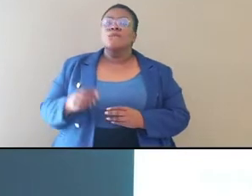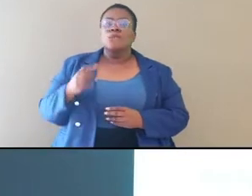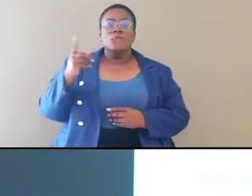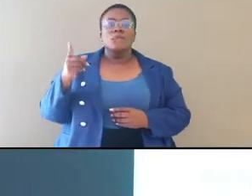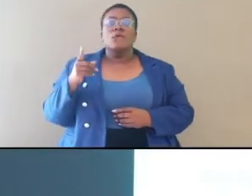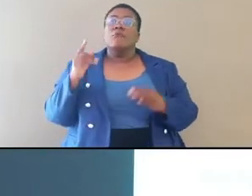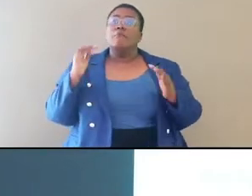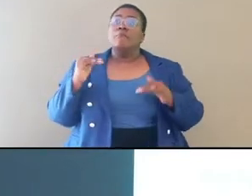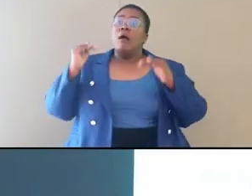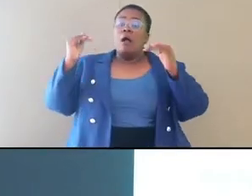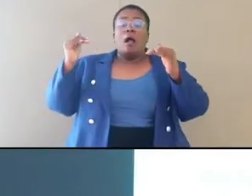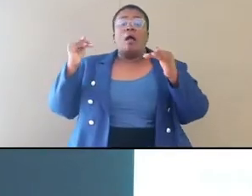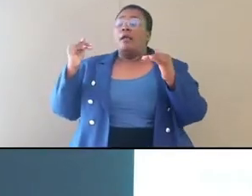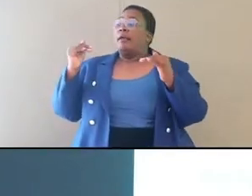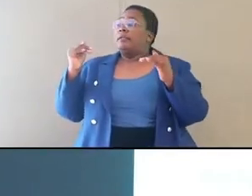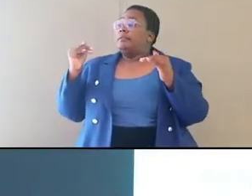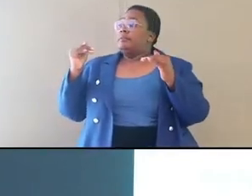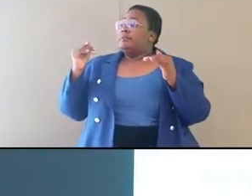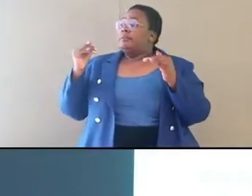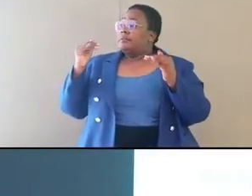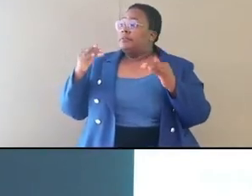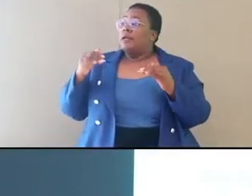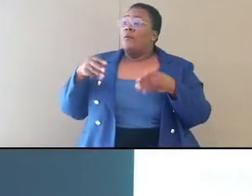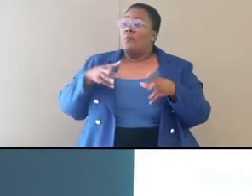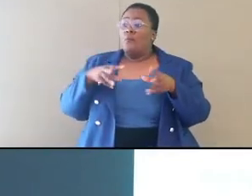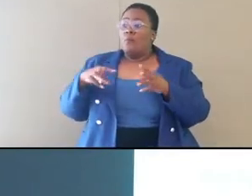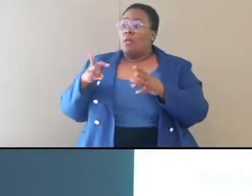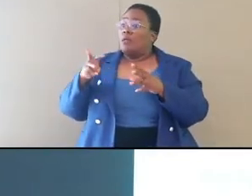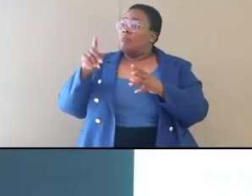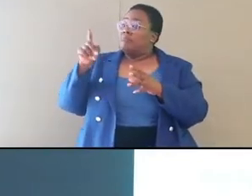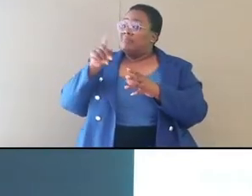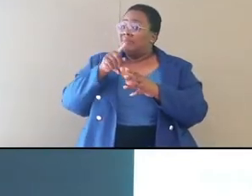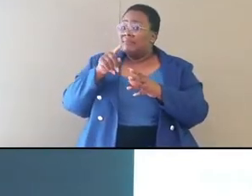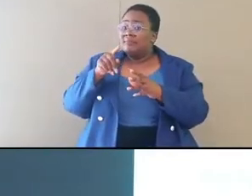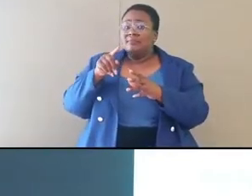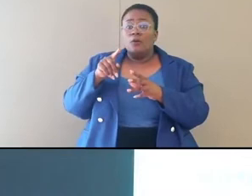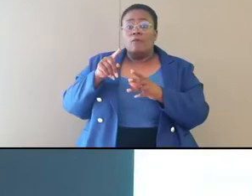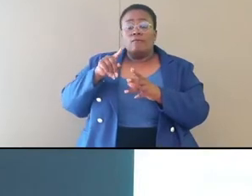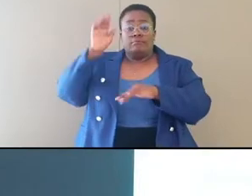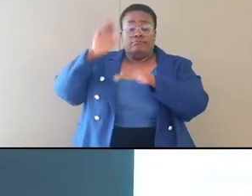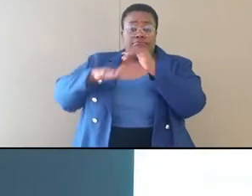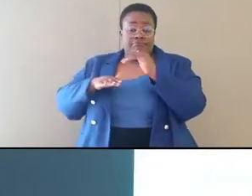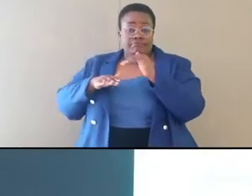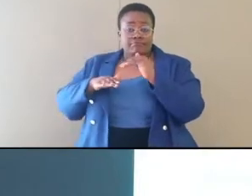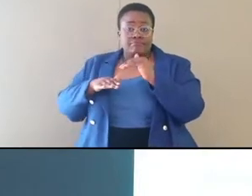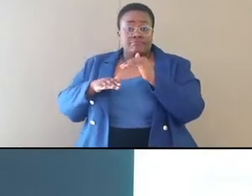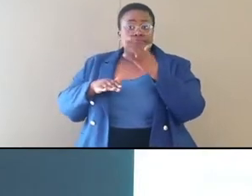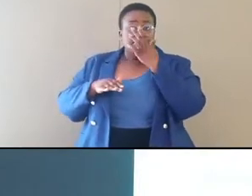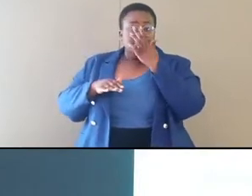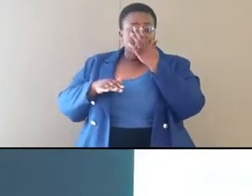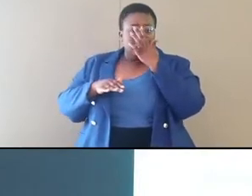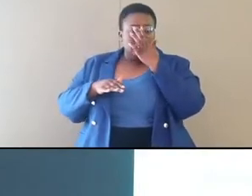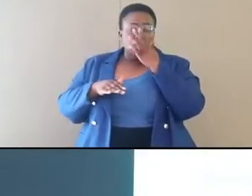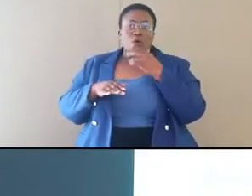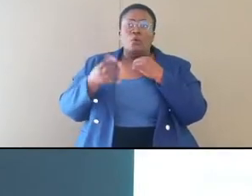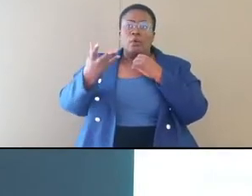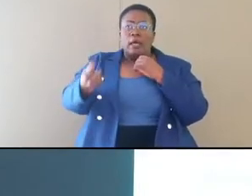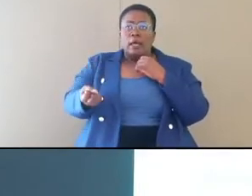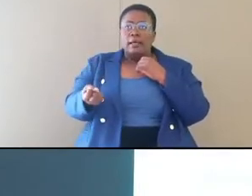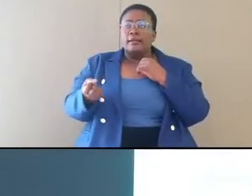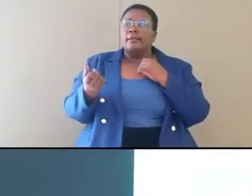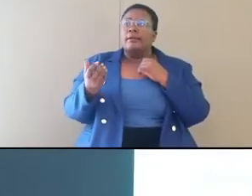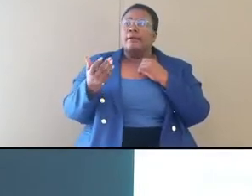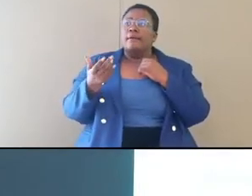much higher standard of justification. And recently, the state was challenged around the National School Nutrition Program during